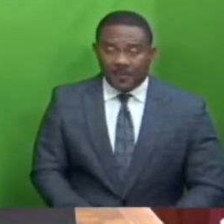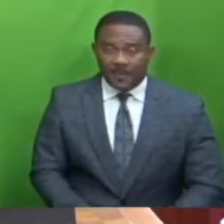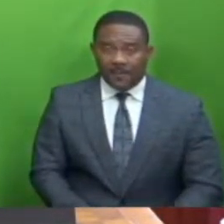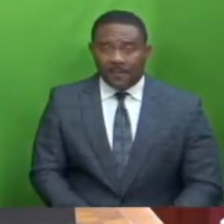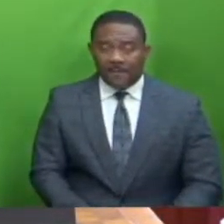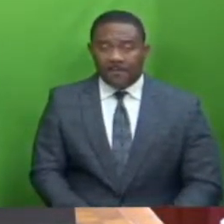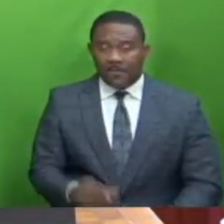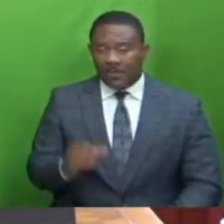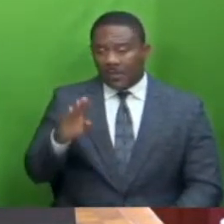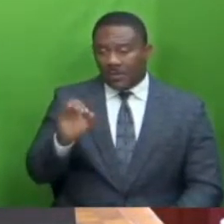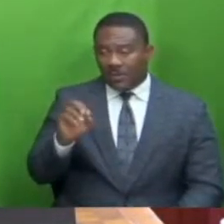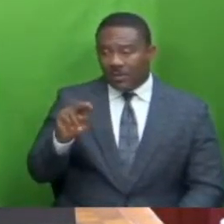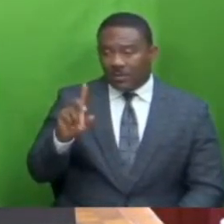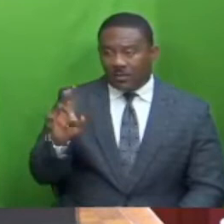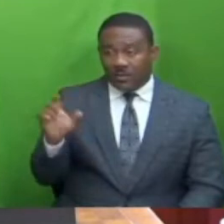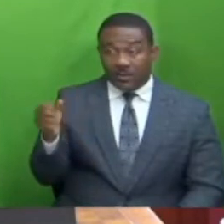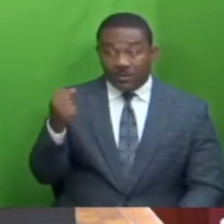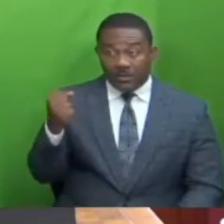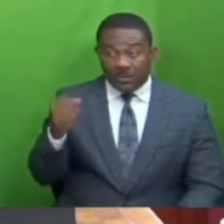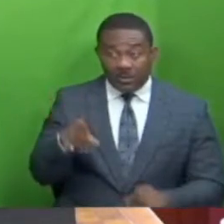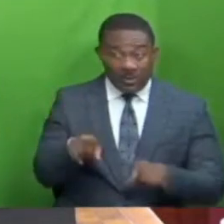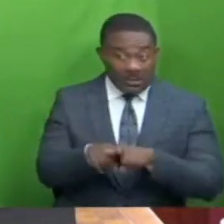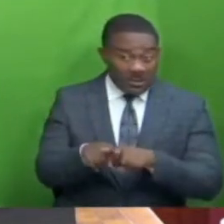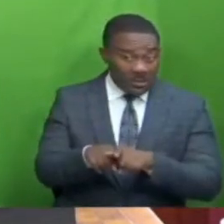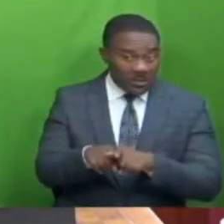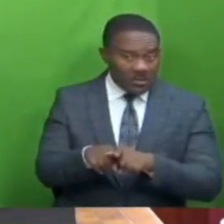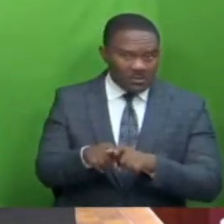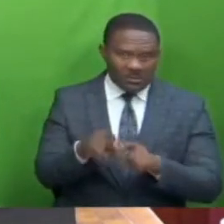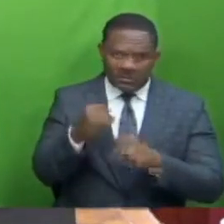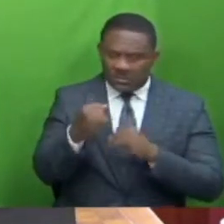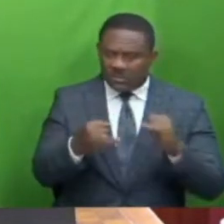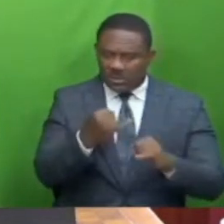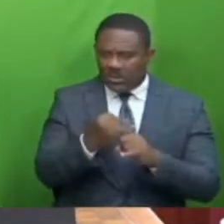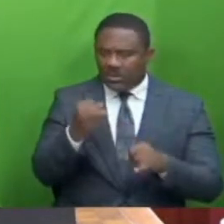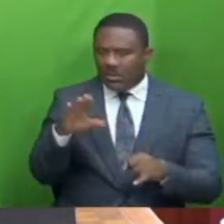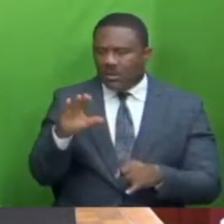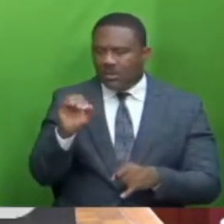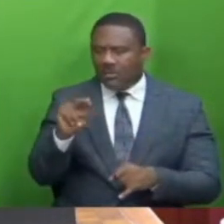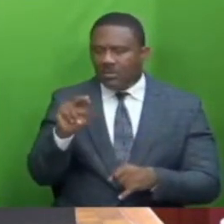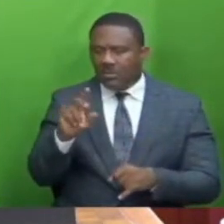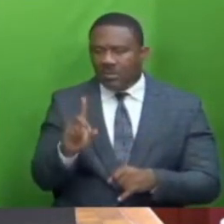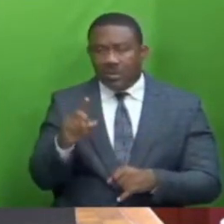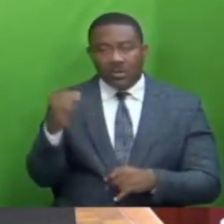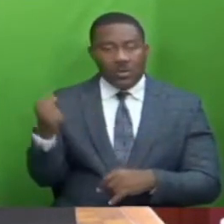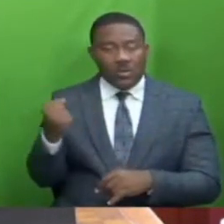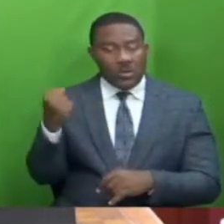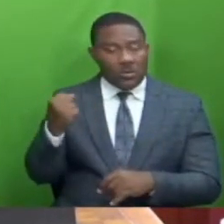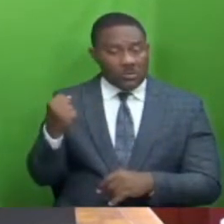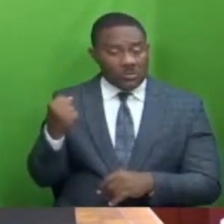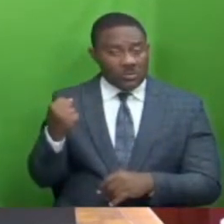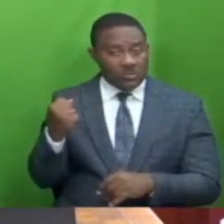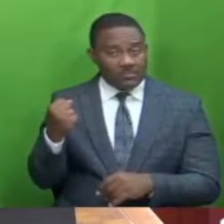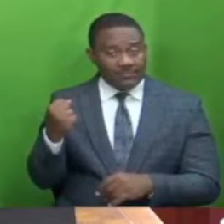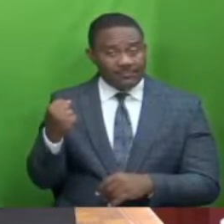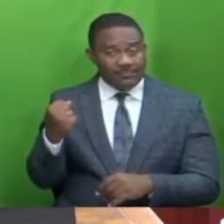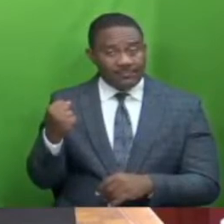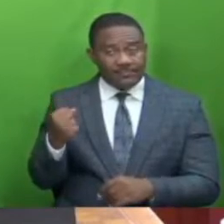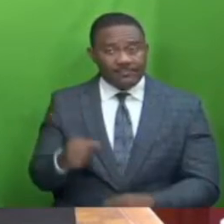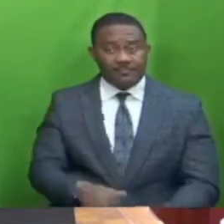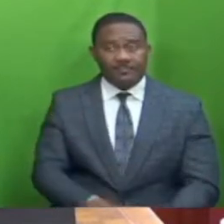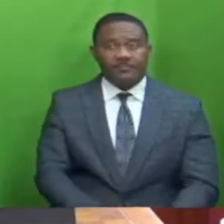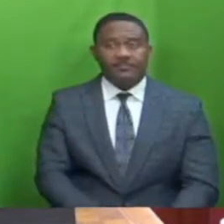bondholders as well as international bondholders. Government has already shared a set of data and scenarios to